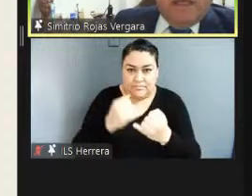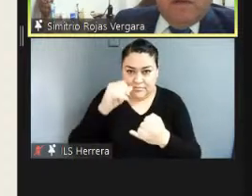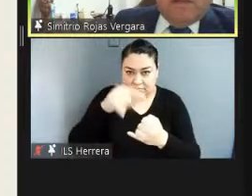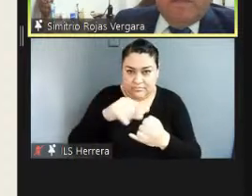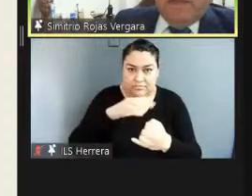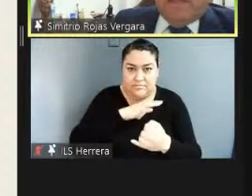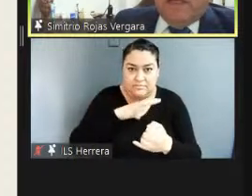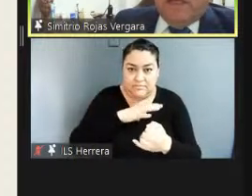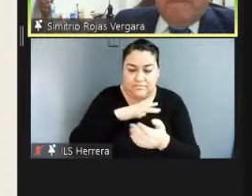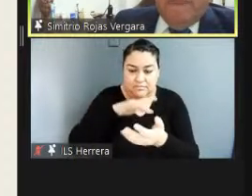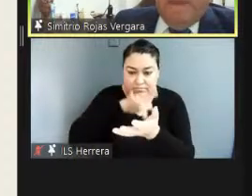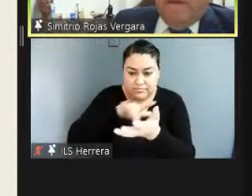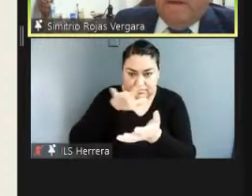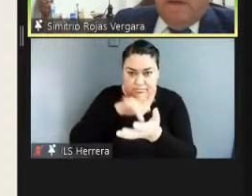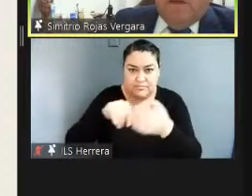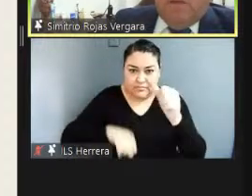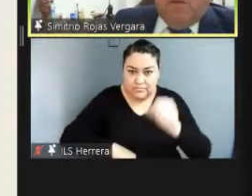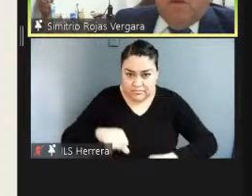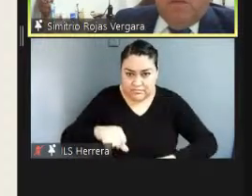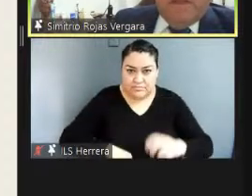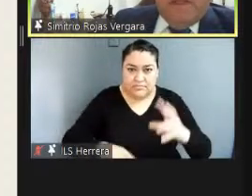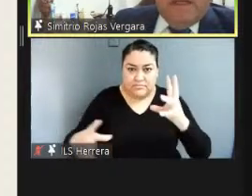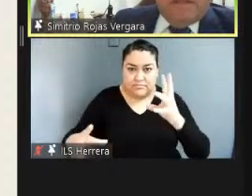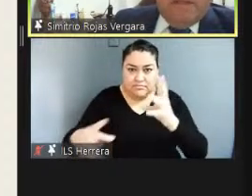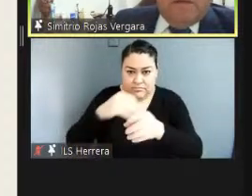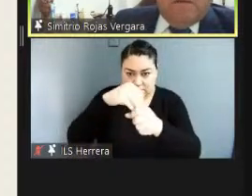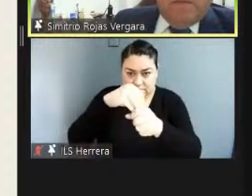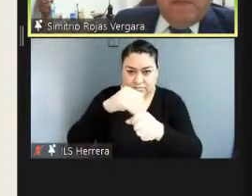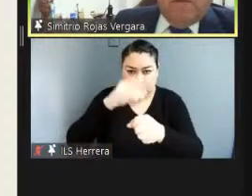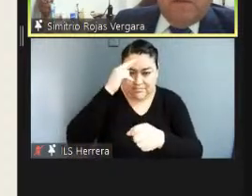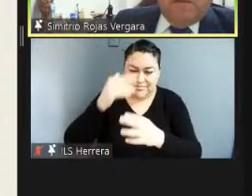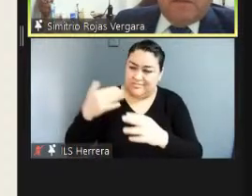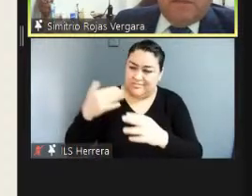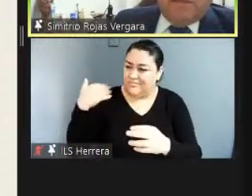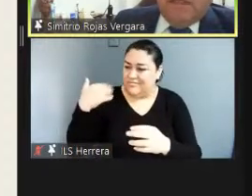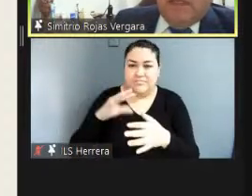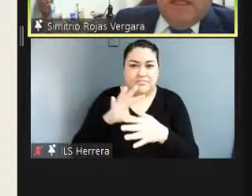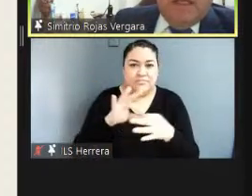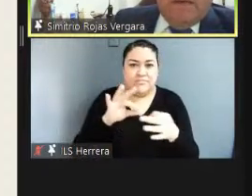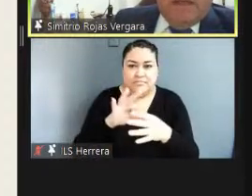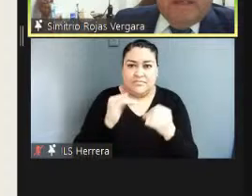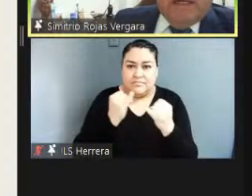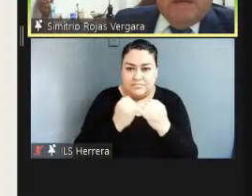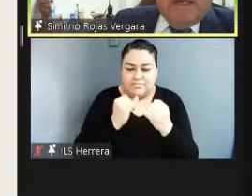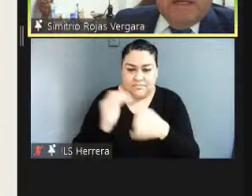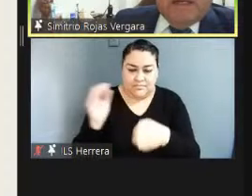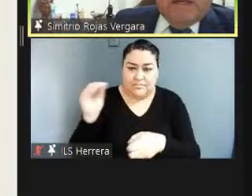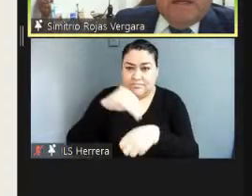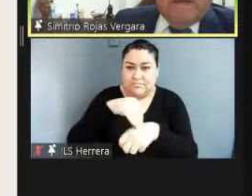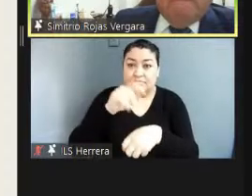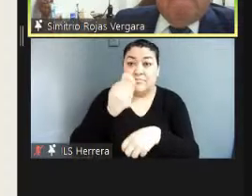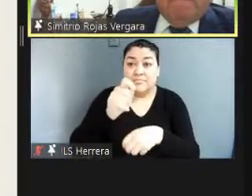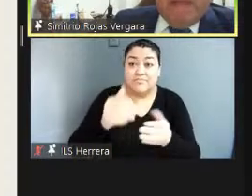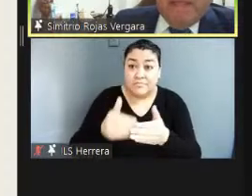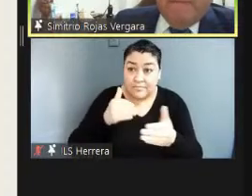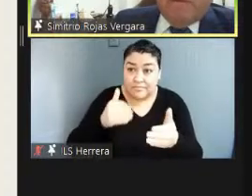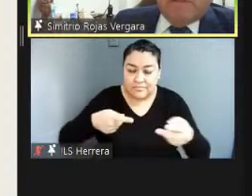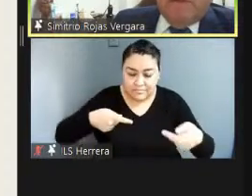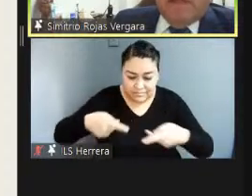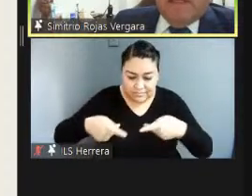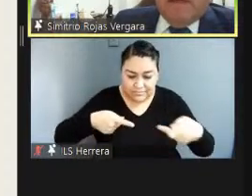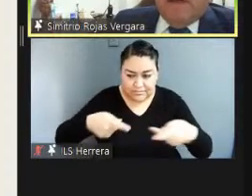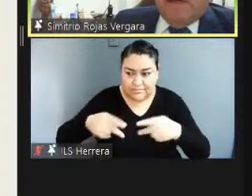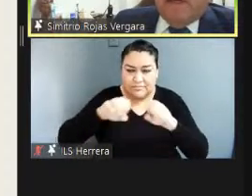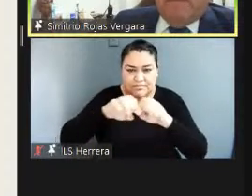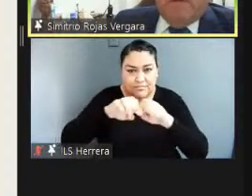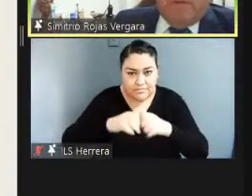We would need to include activities that integrate their learnings, the different types of learnings, as I said before. This